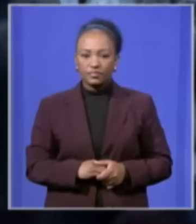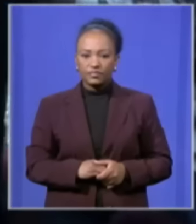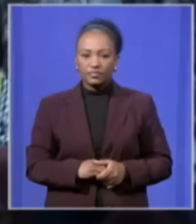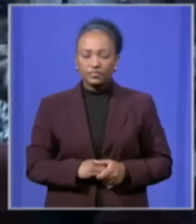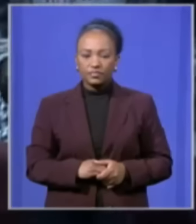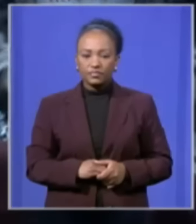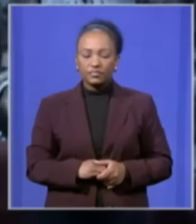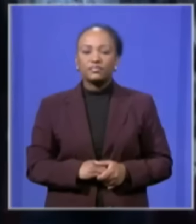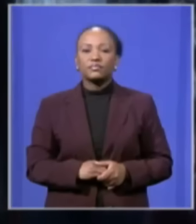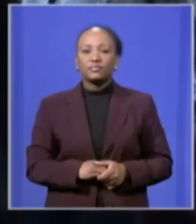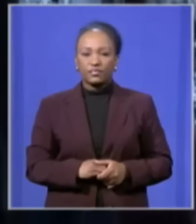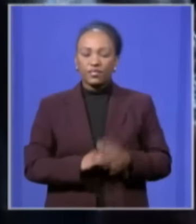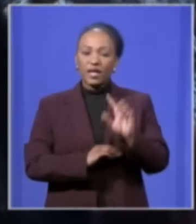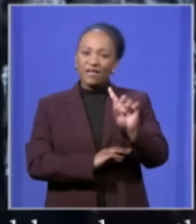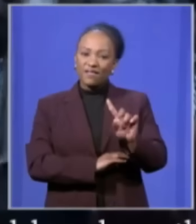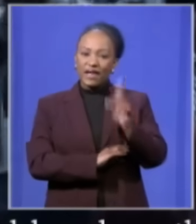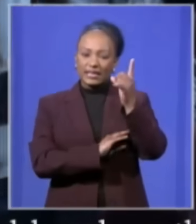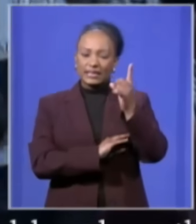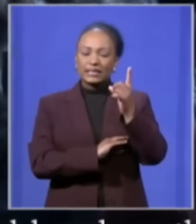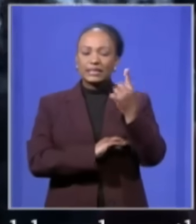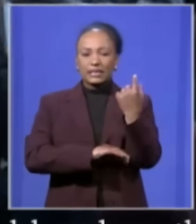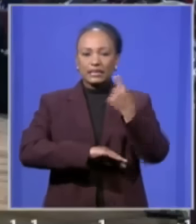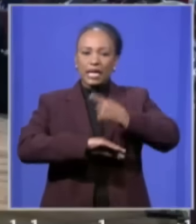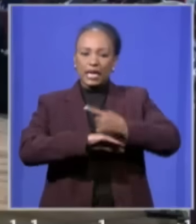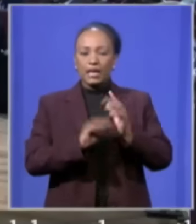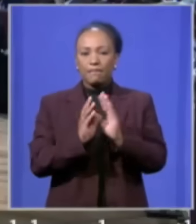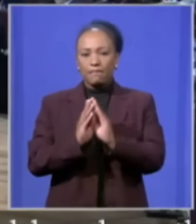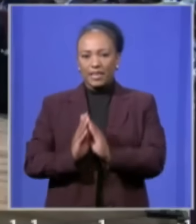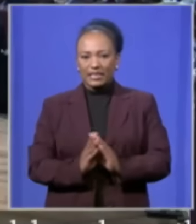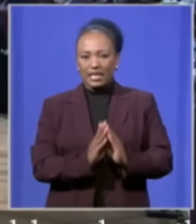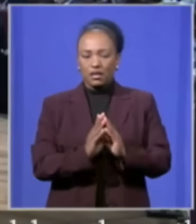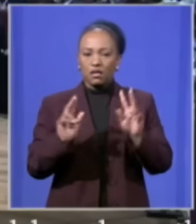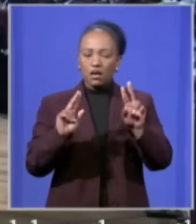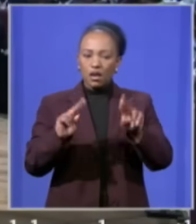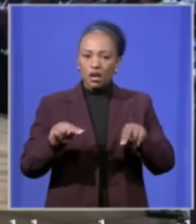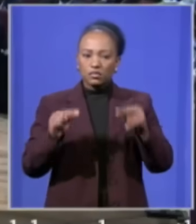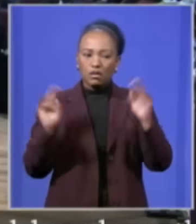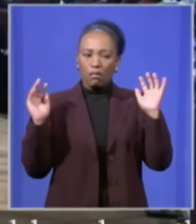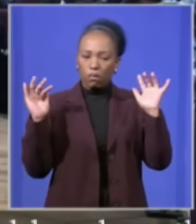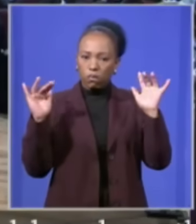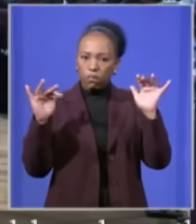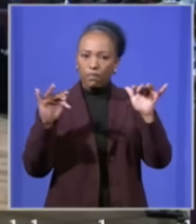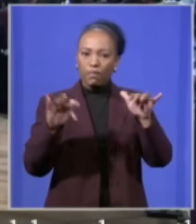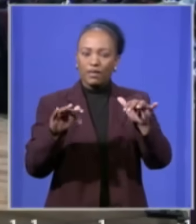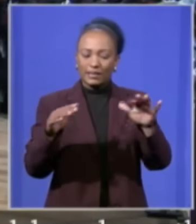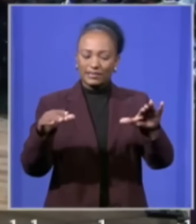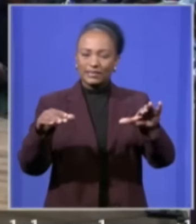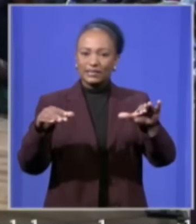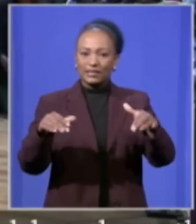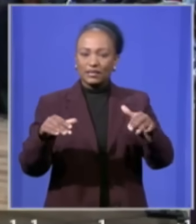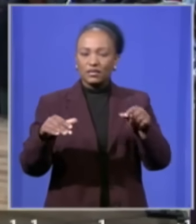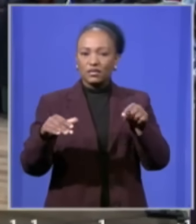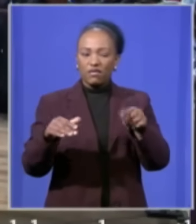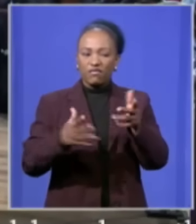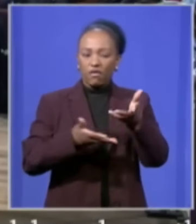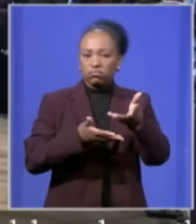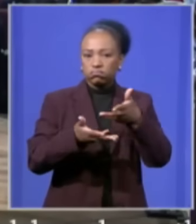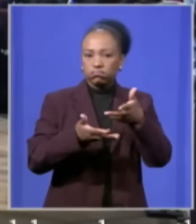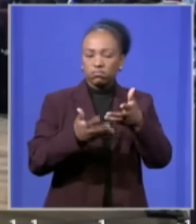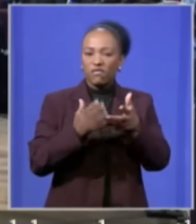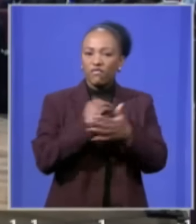Kgato ya mathomo e ragogile le hono seo ka ge kgato ya mathomo ya go thakgolwa semmušo ya kopano ya Pulamadibogo ya dipoledišano tša